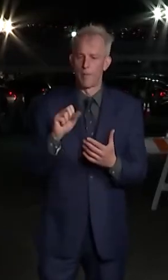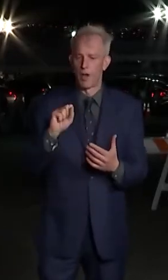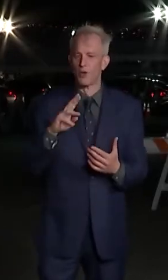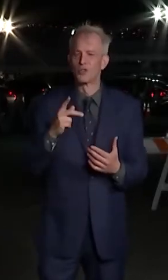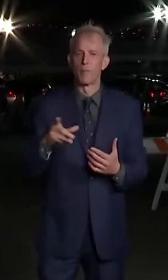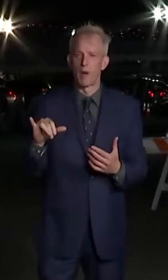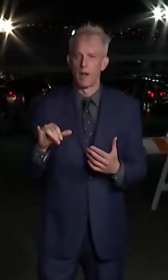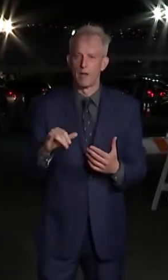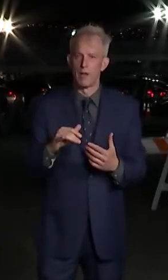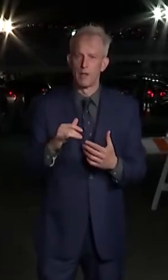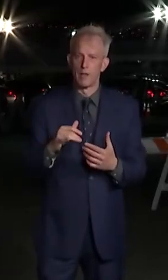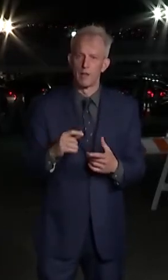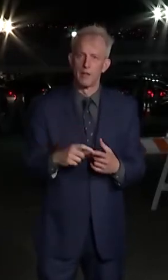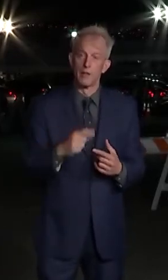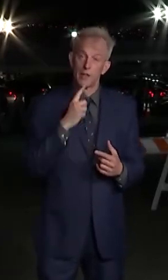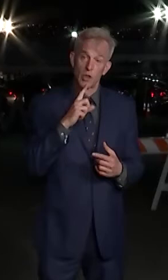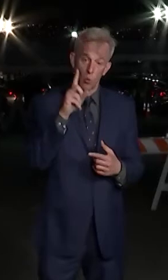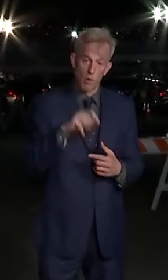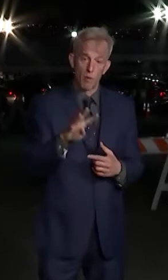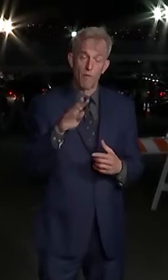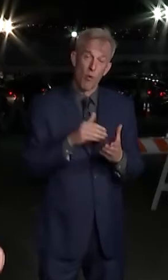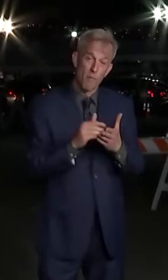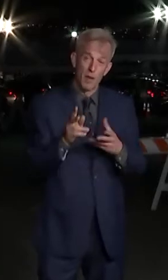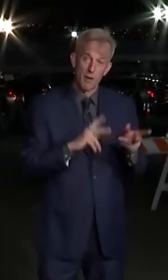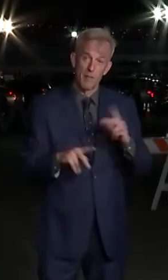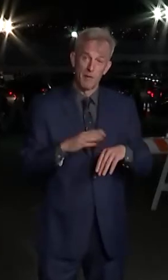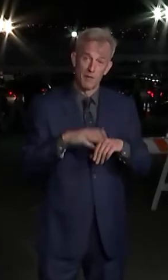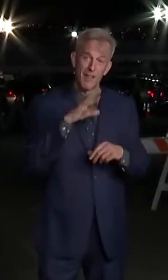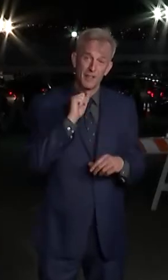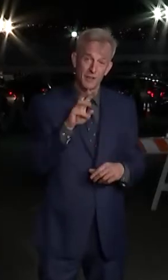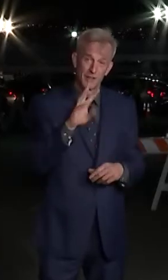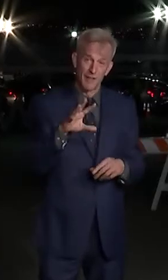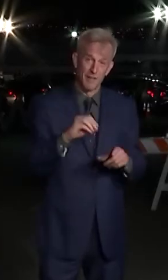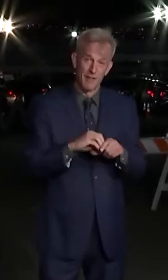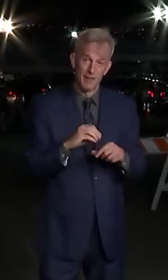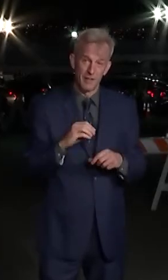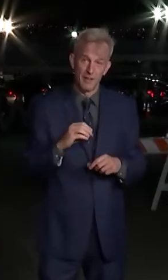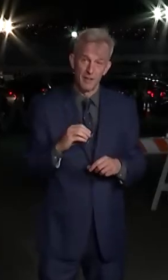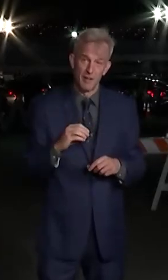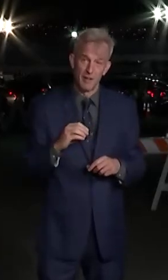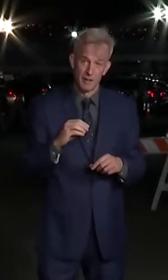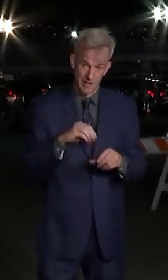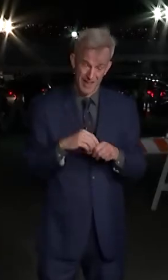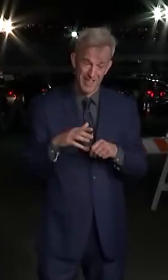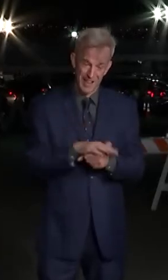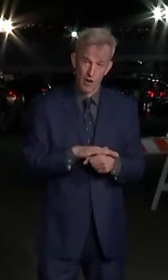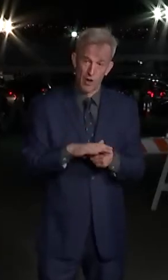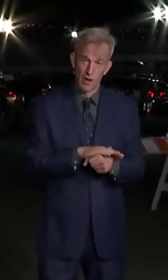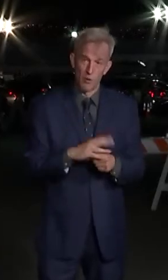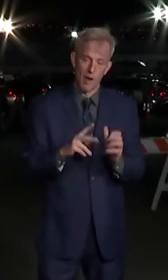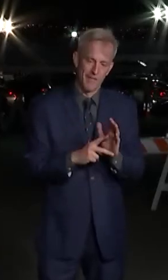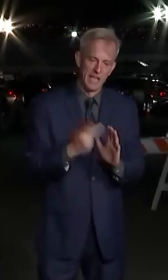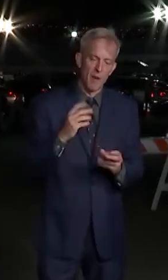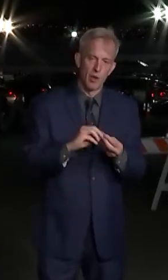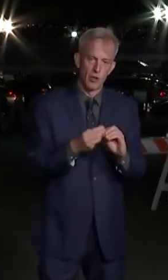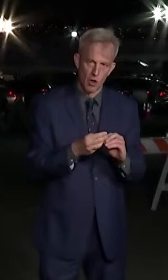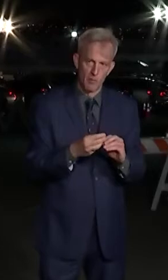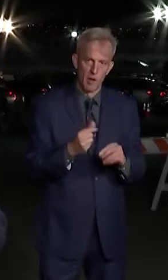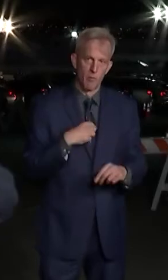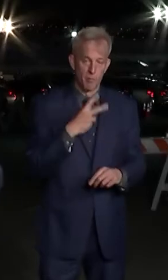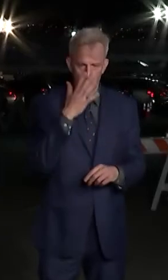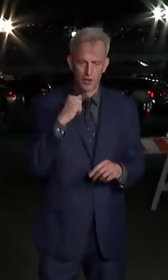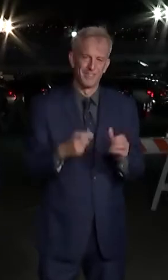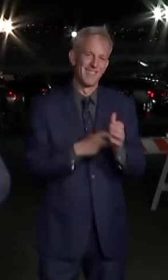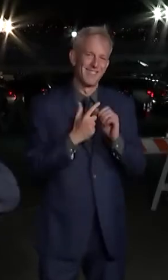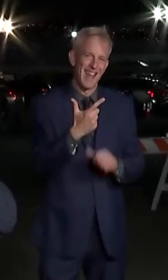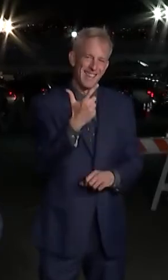nearly 1.4 million people over the age of 65. So you have to double that number to complete 2 doses. But so far, about